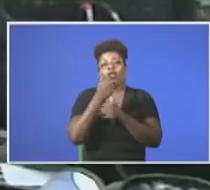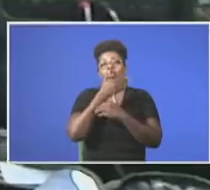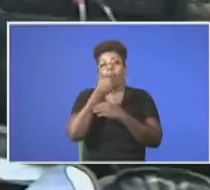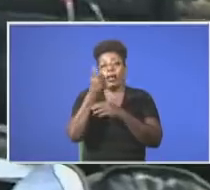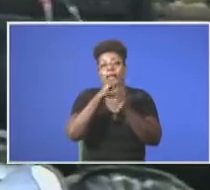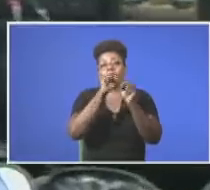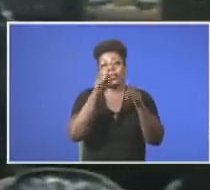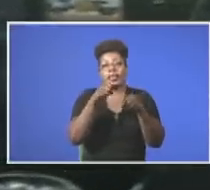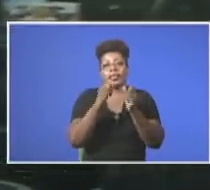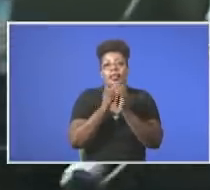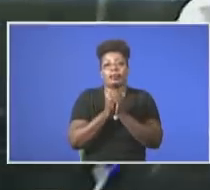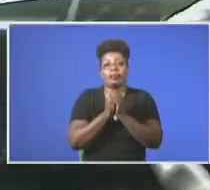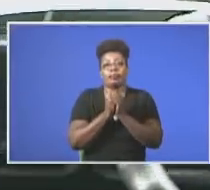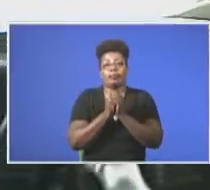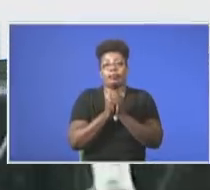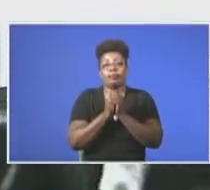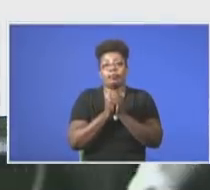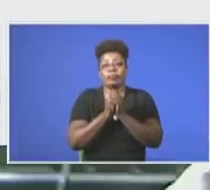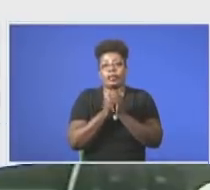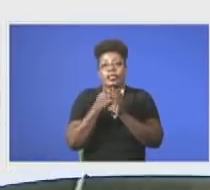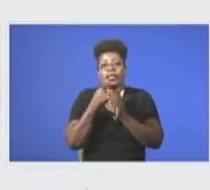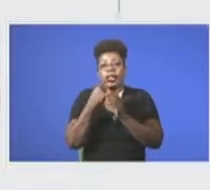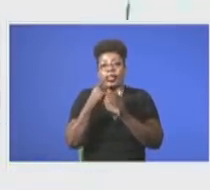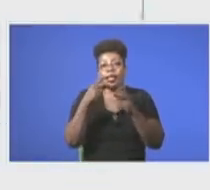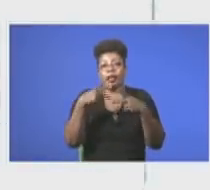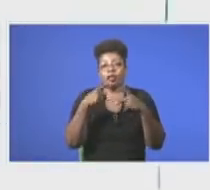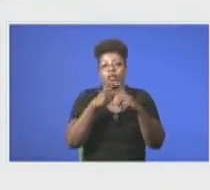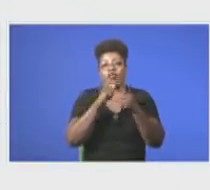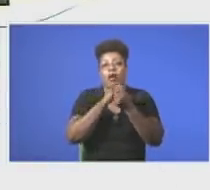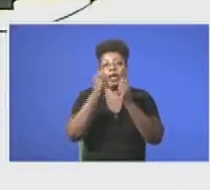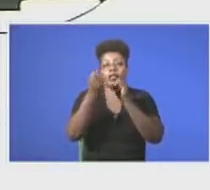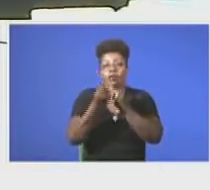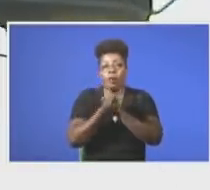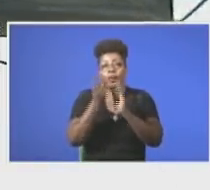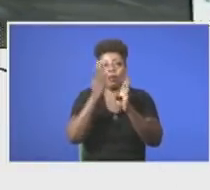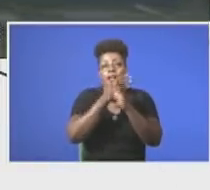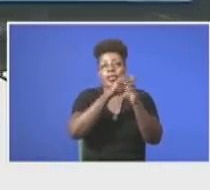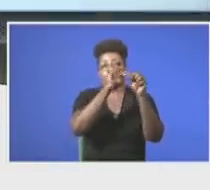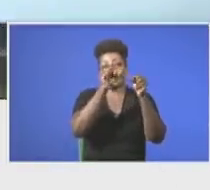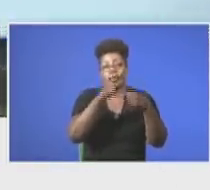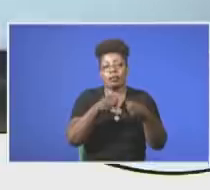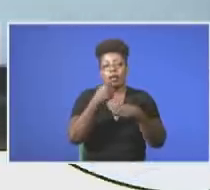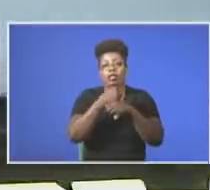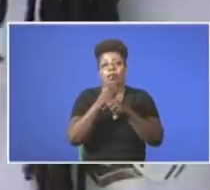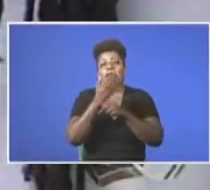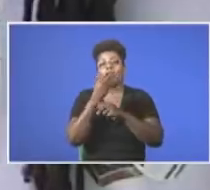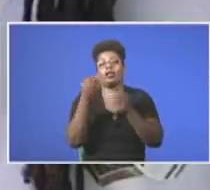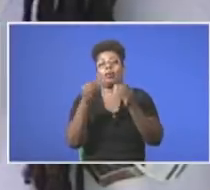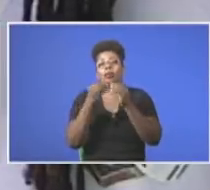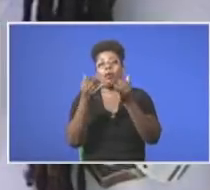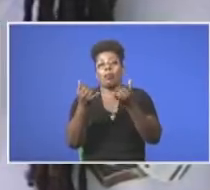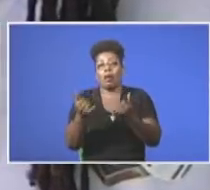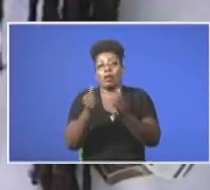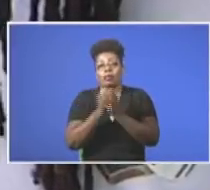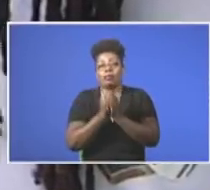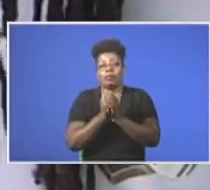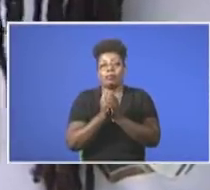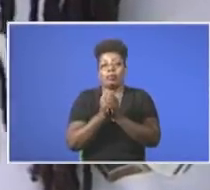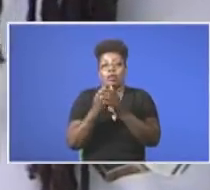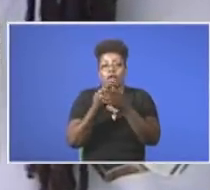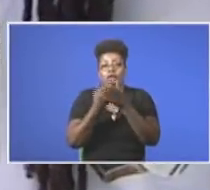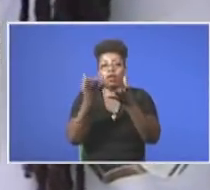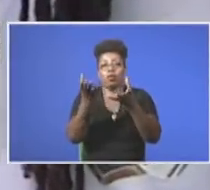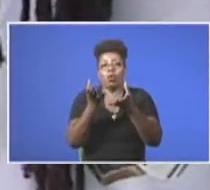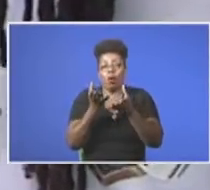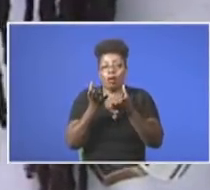system. Farrington adding that along with these lingering issues, they intend to transform the current busing system, making it more modern. Union, we